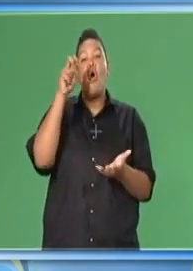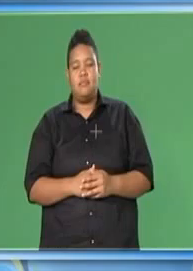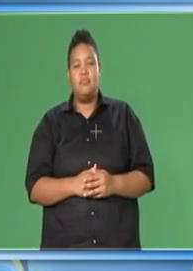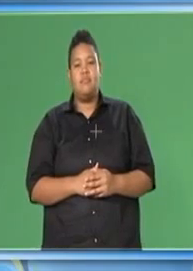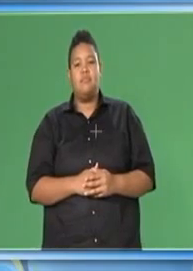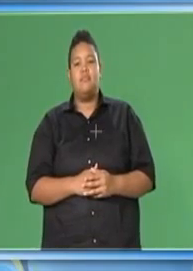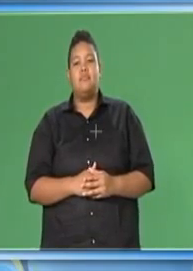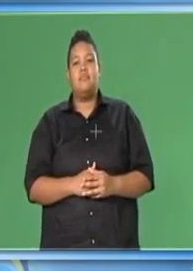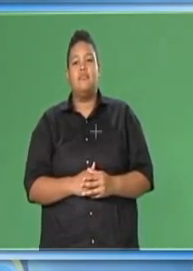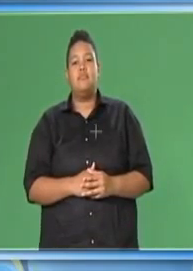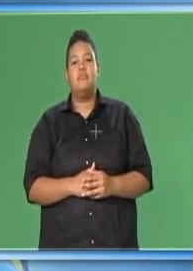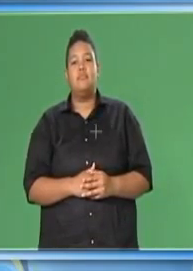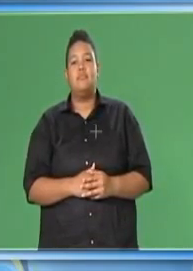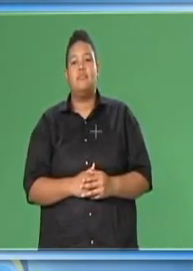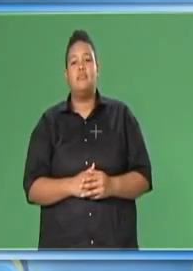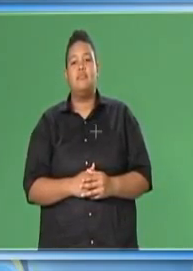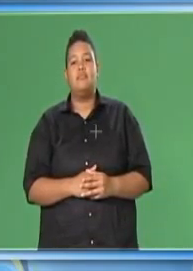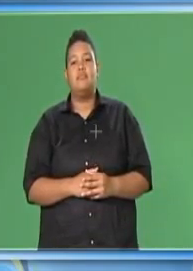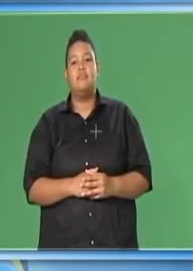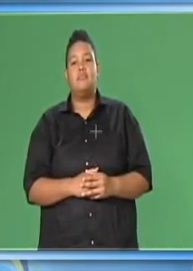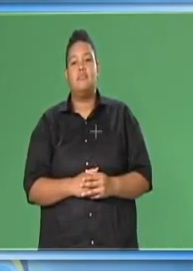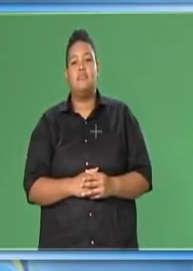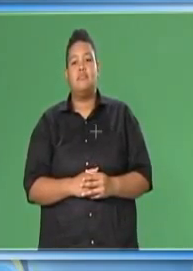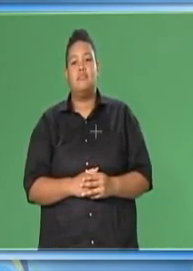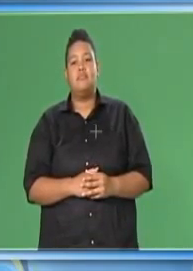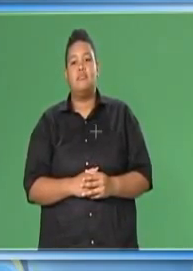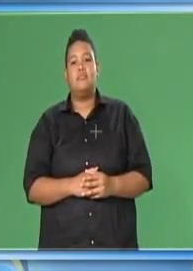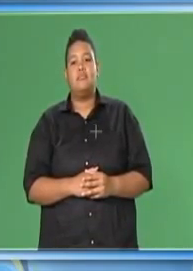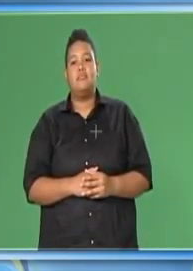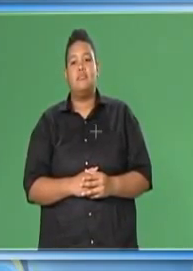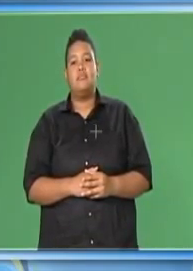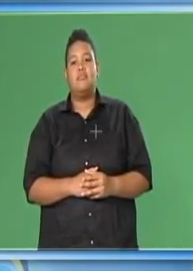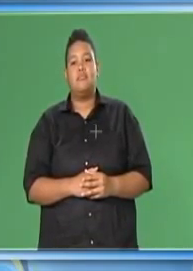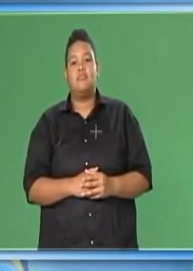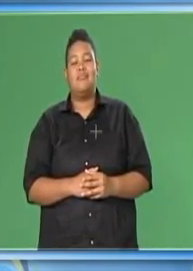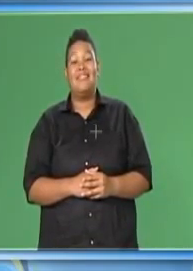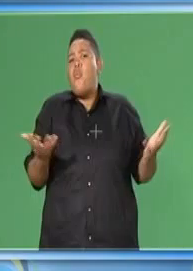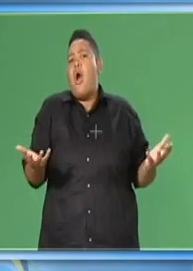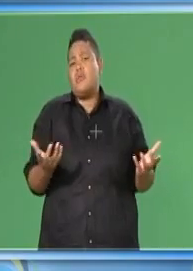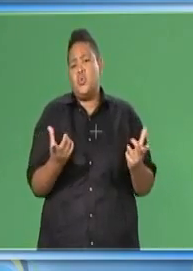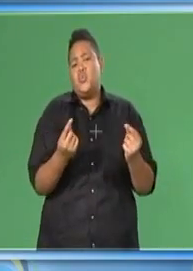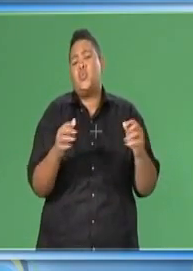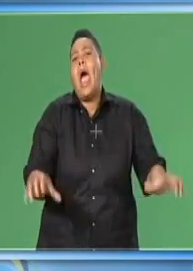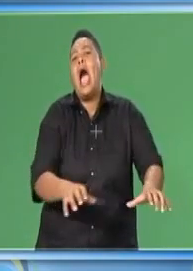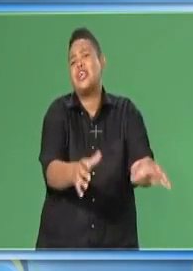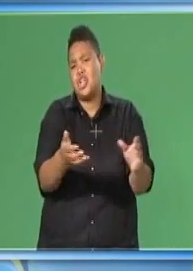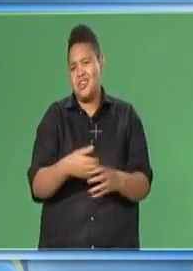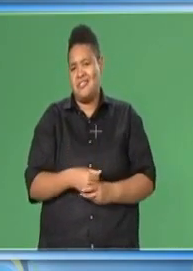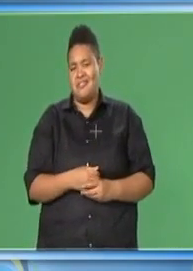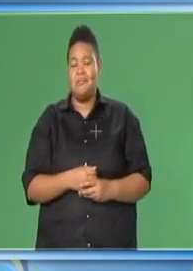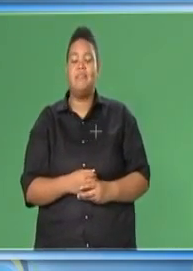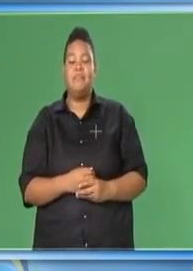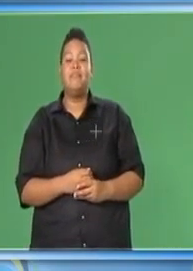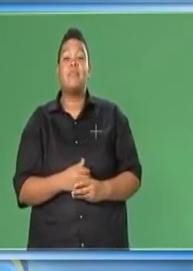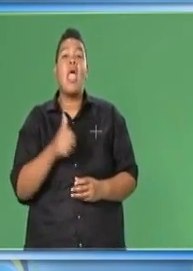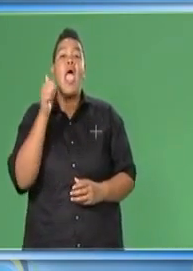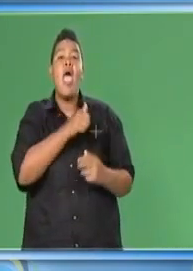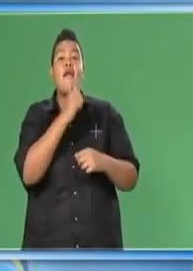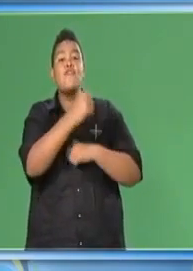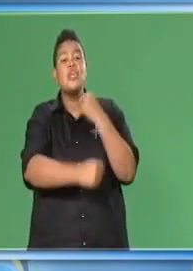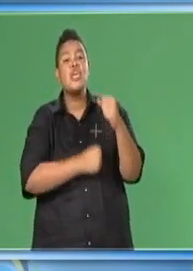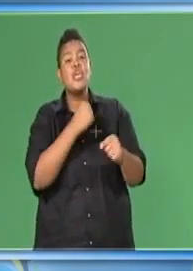theirs. Now that we have identified the various types of pronouns as well as the pronoun cases, there's one thing you must